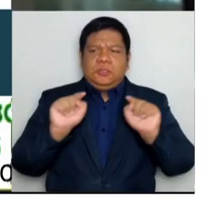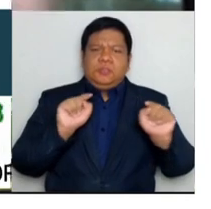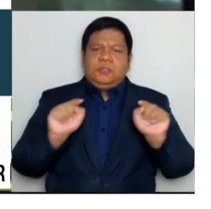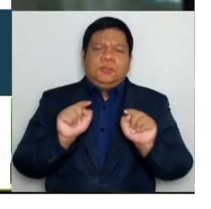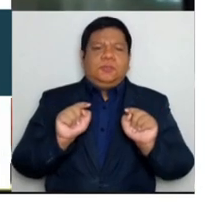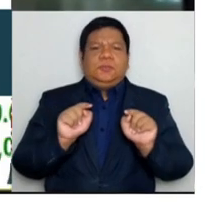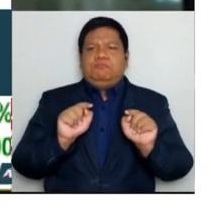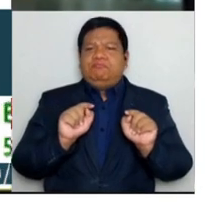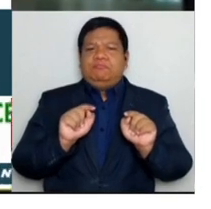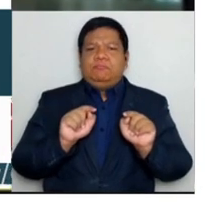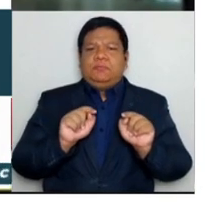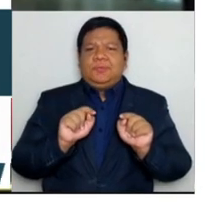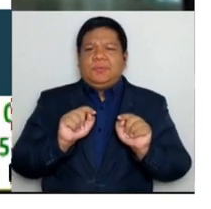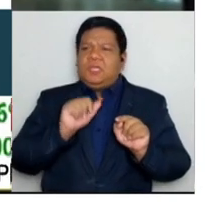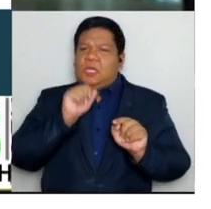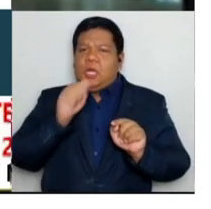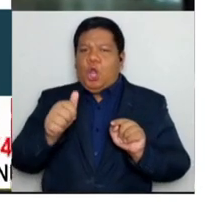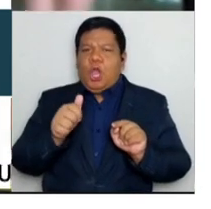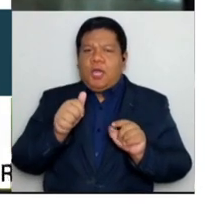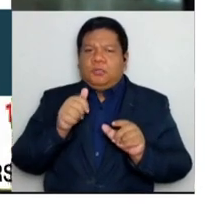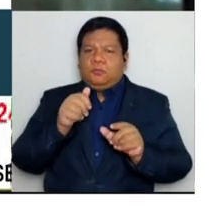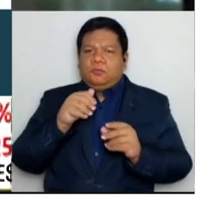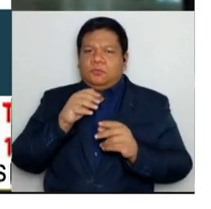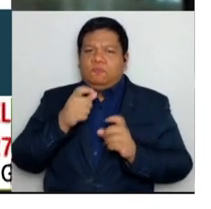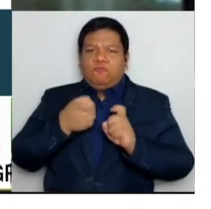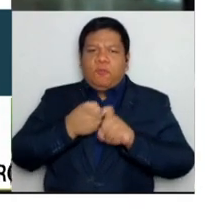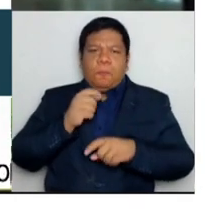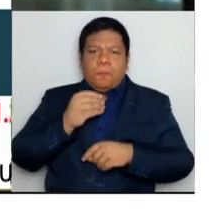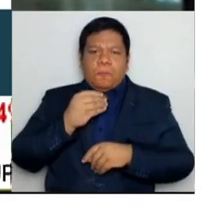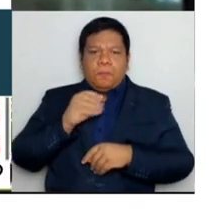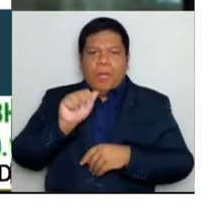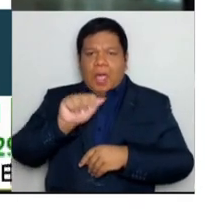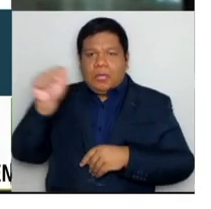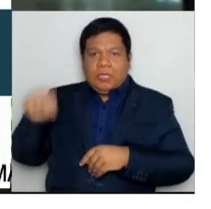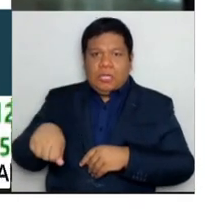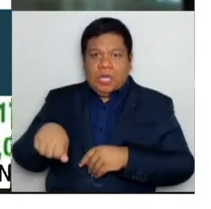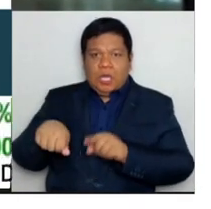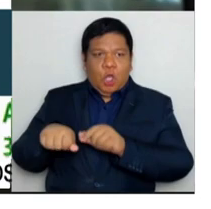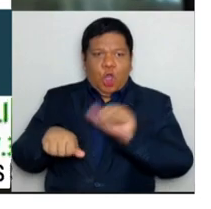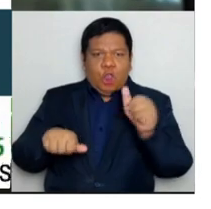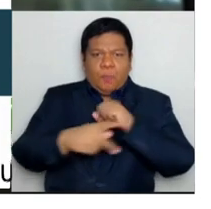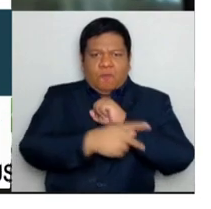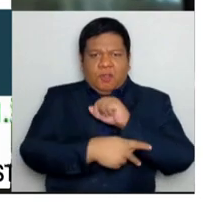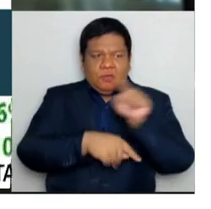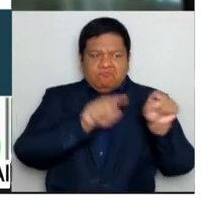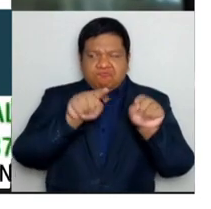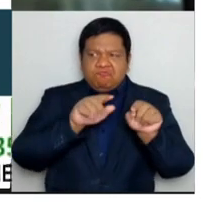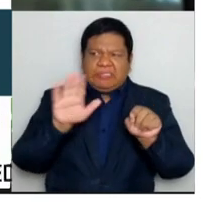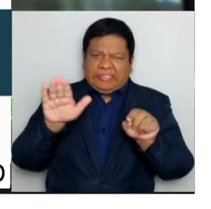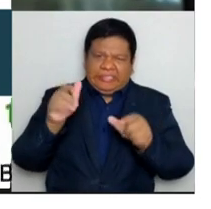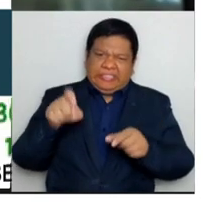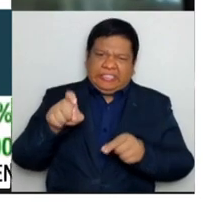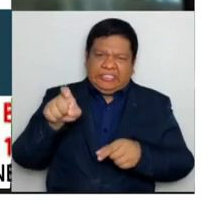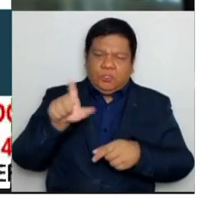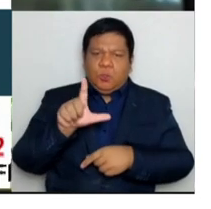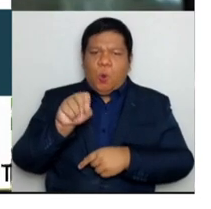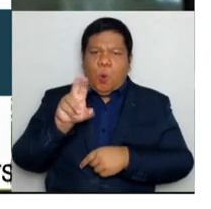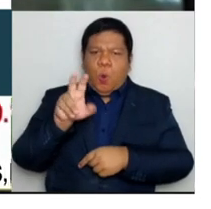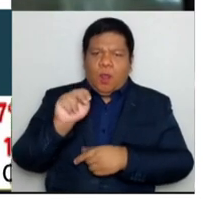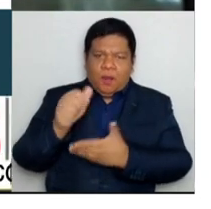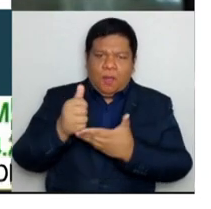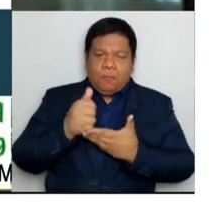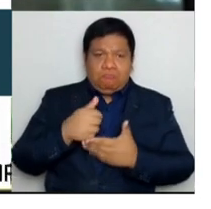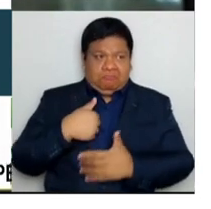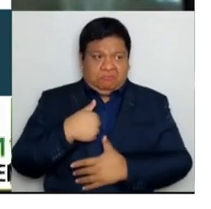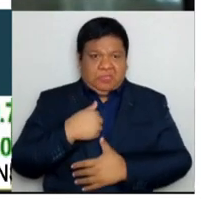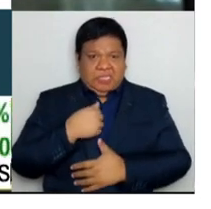non-Antiquenos, but outside of my province, we need you now. Mm. Who am I to say no